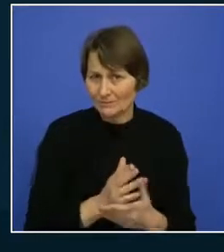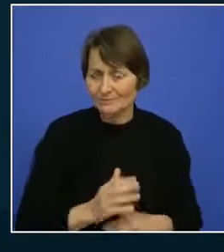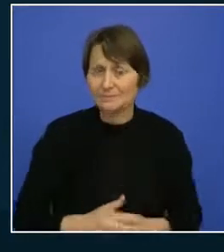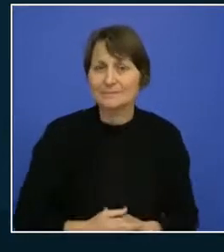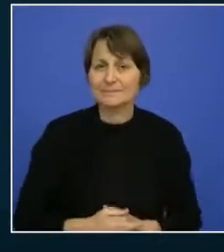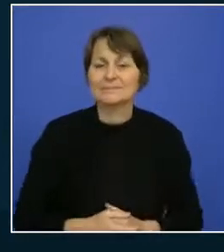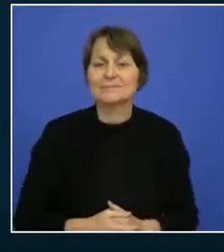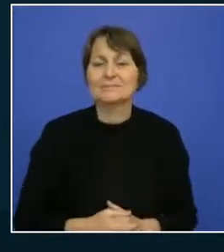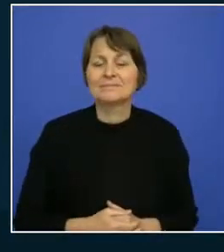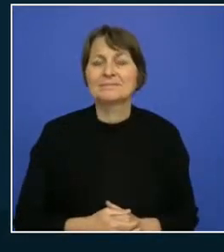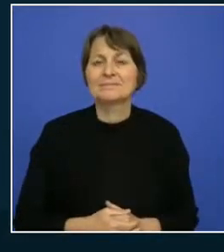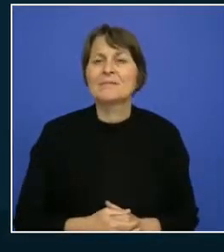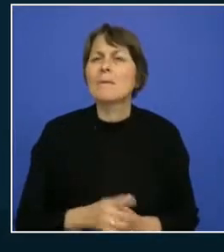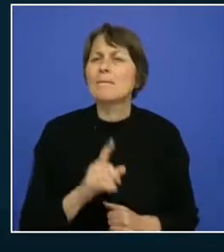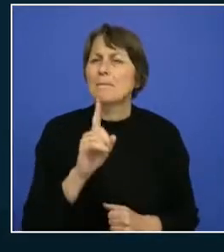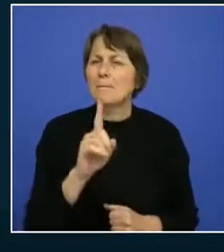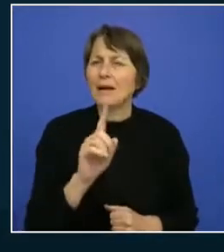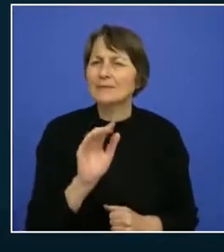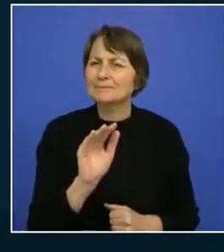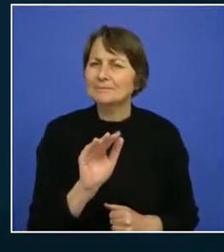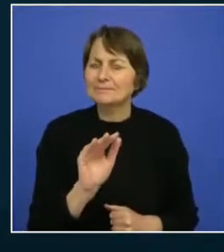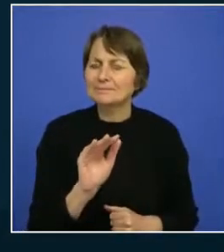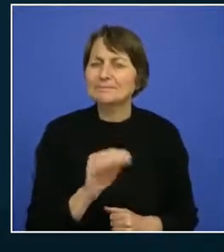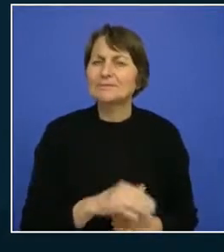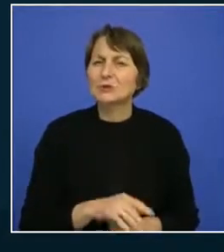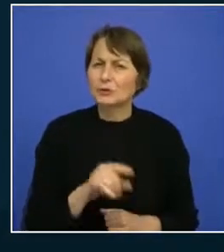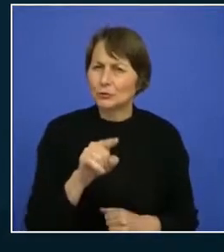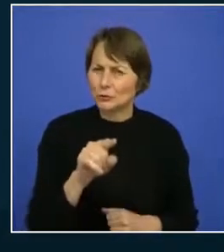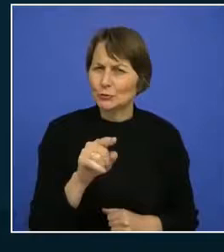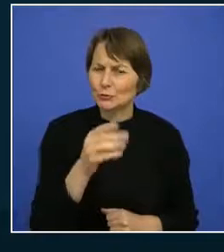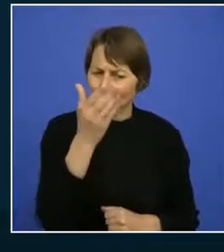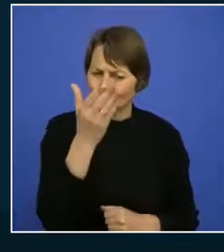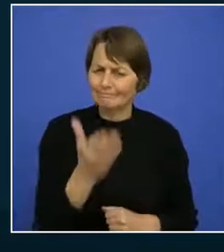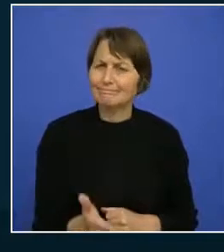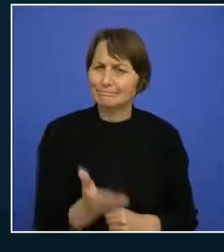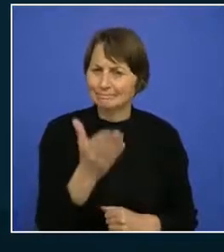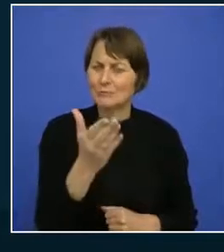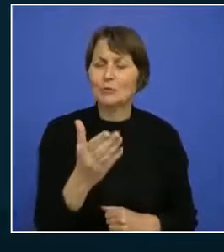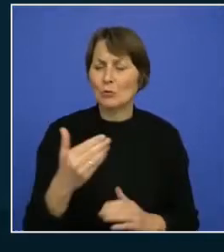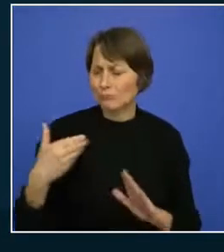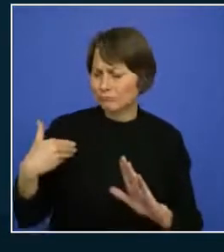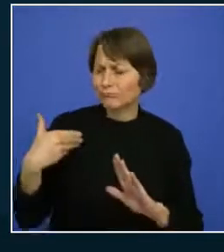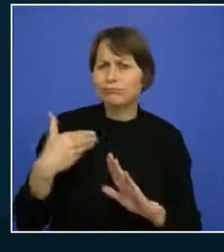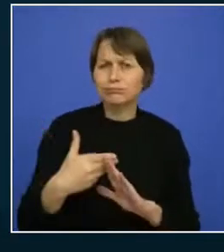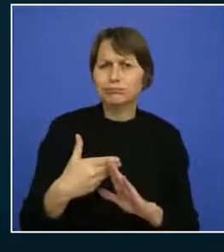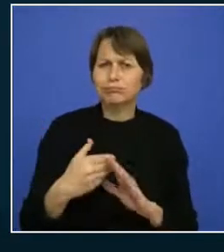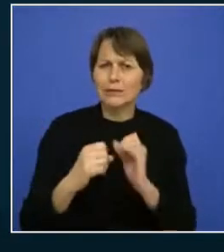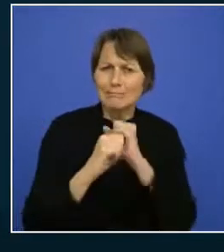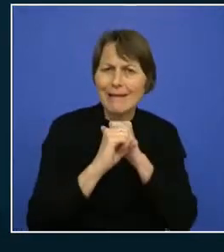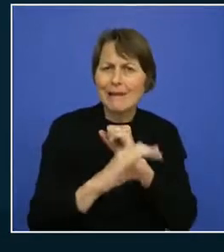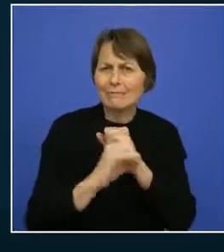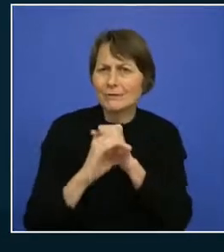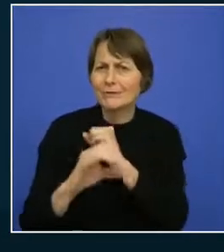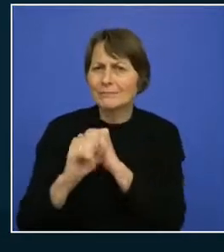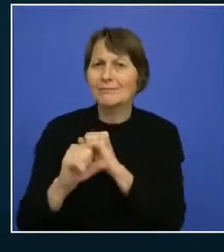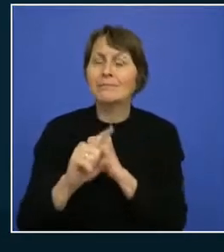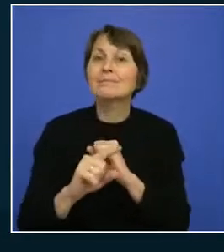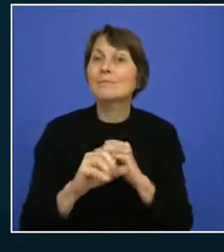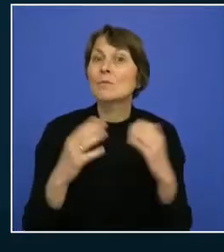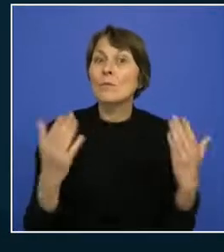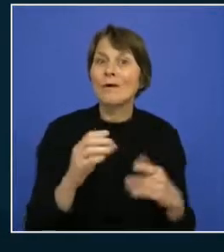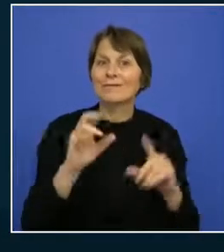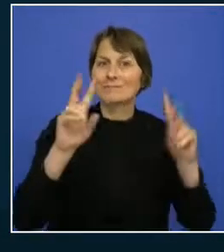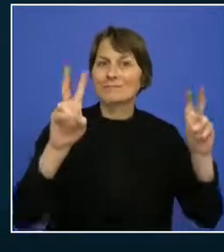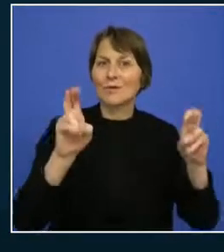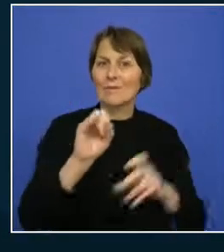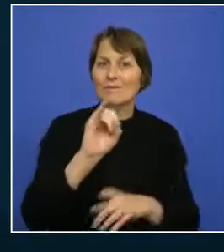But I did notice that you have been a very strong advocate of IoT and